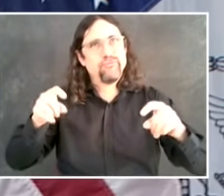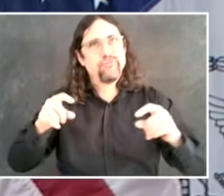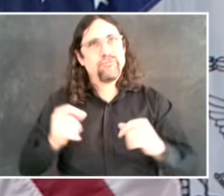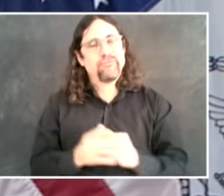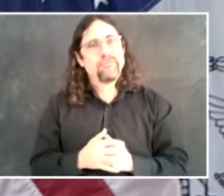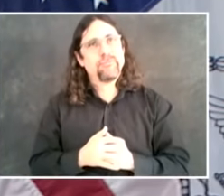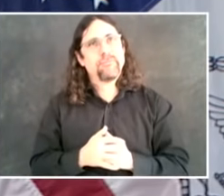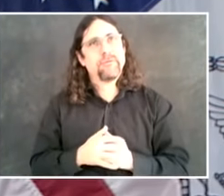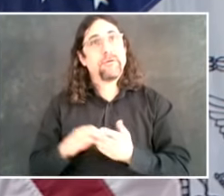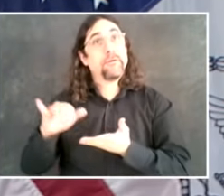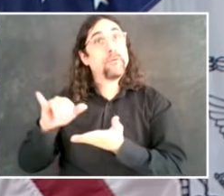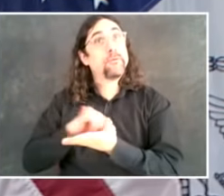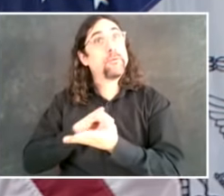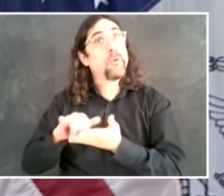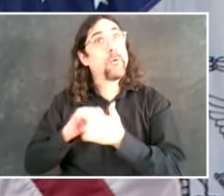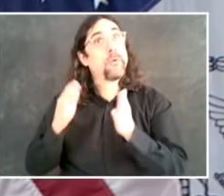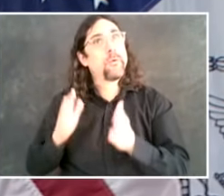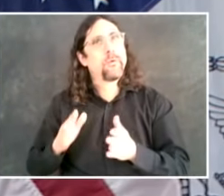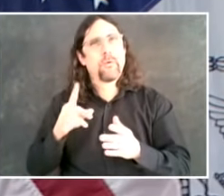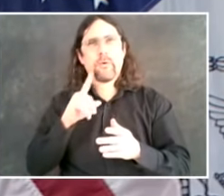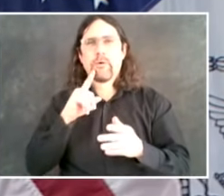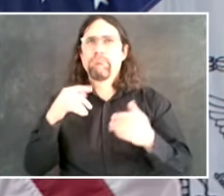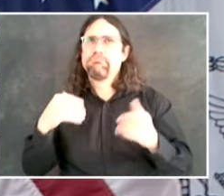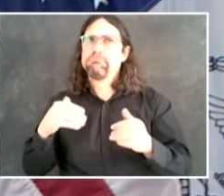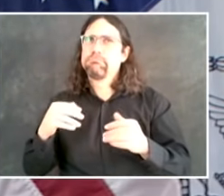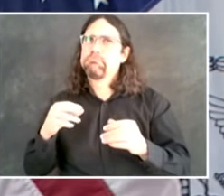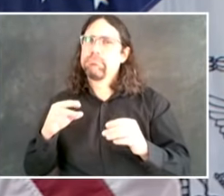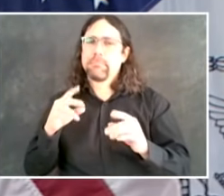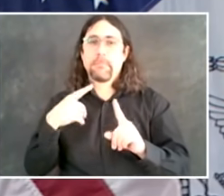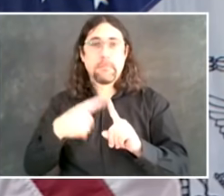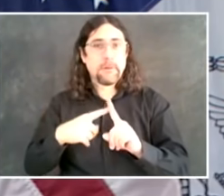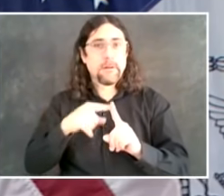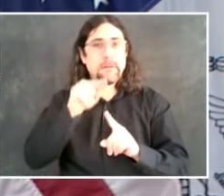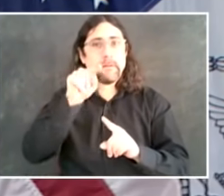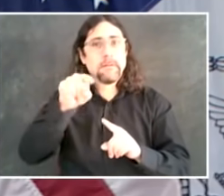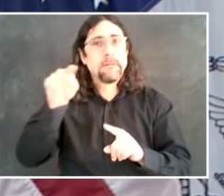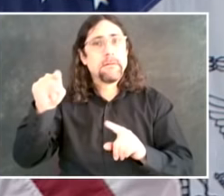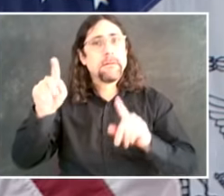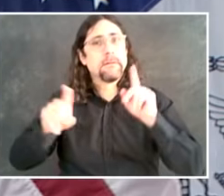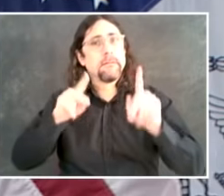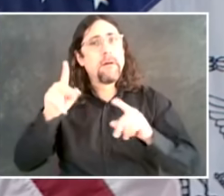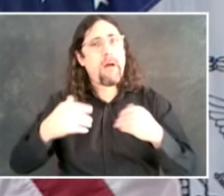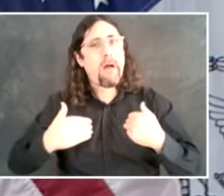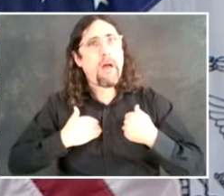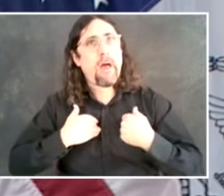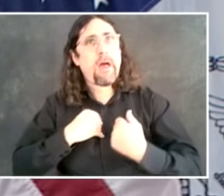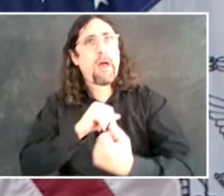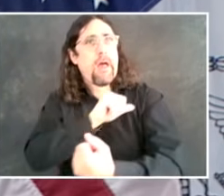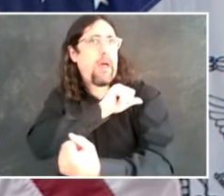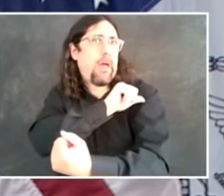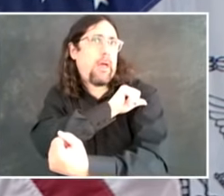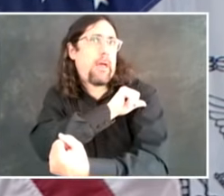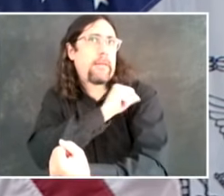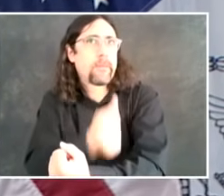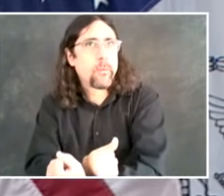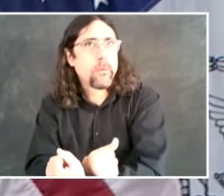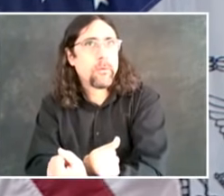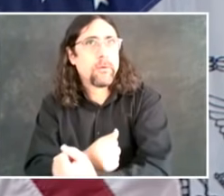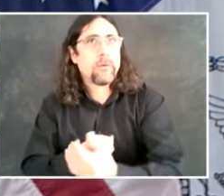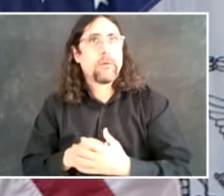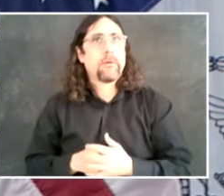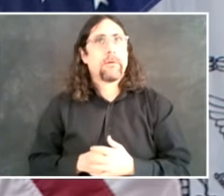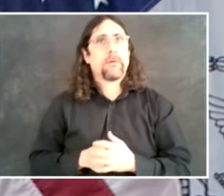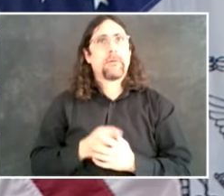this city, anywhere in this country, should feel in their hearts what New Yorkers have gone through and ask the question, what can I do to help, just